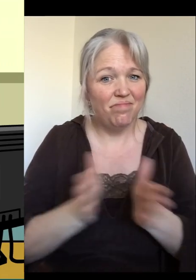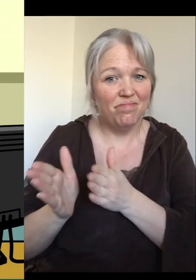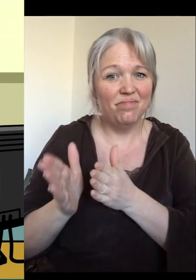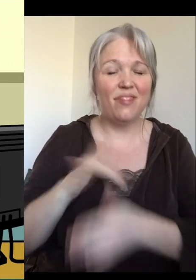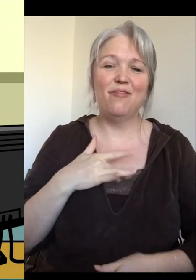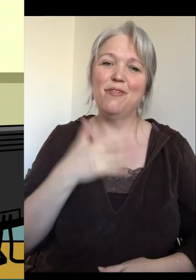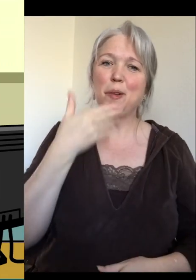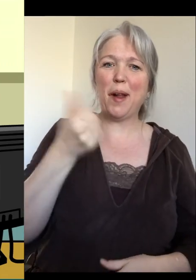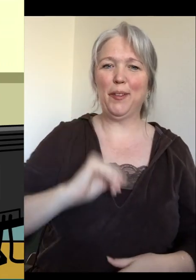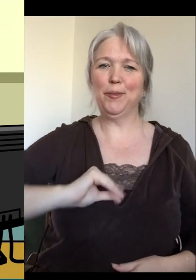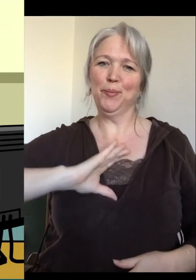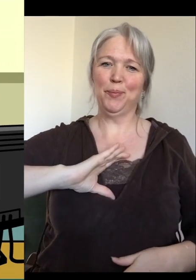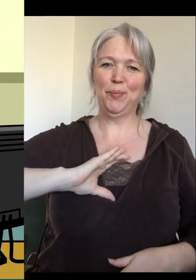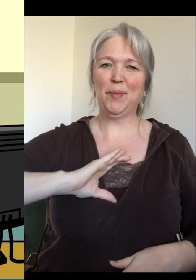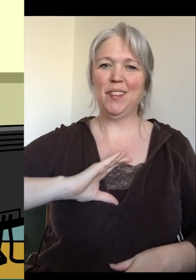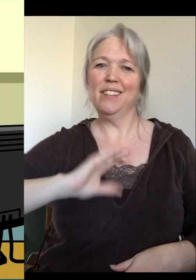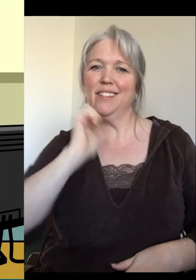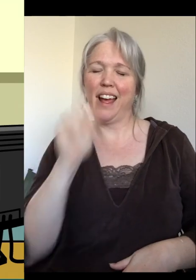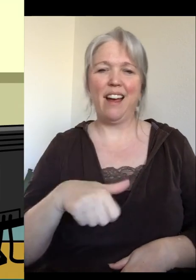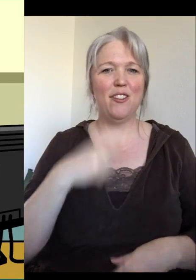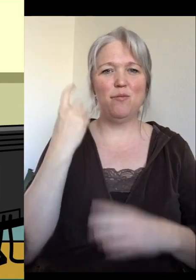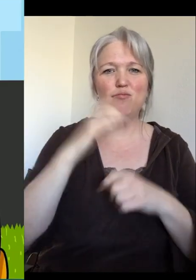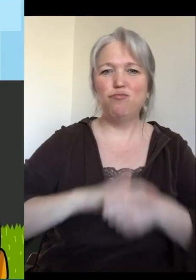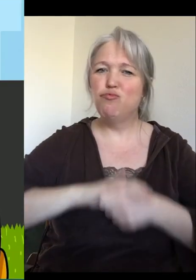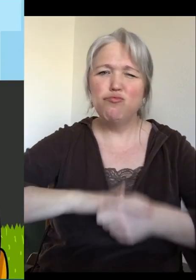It's just one less thing you have to worry about.